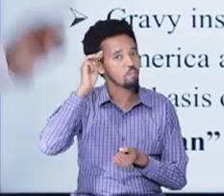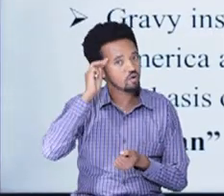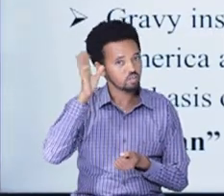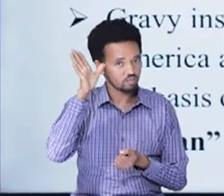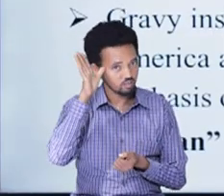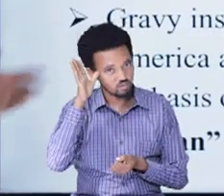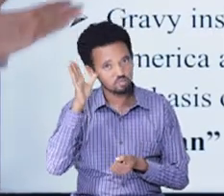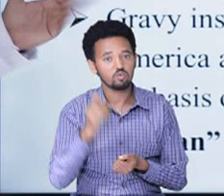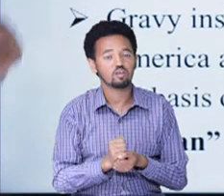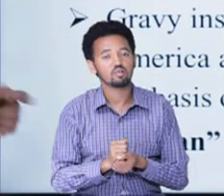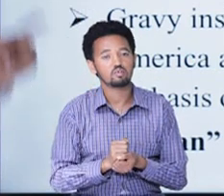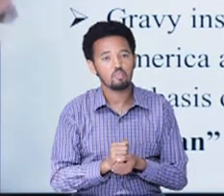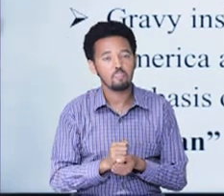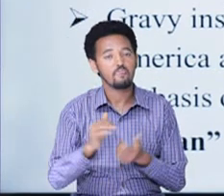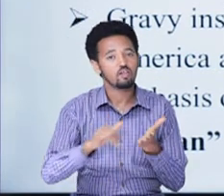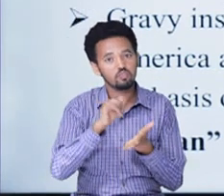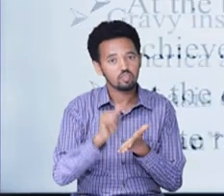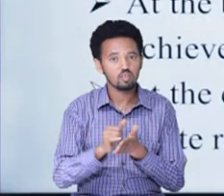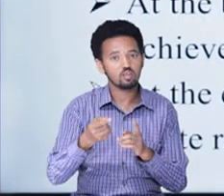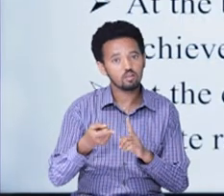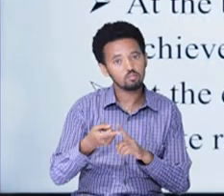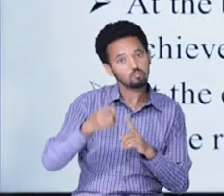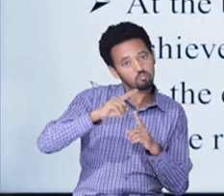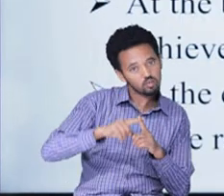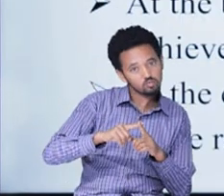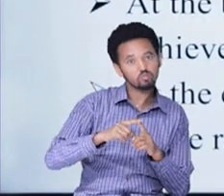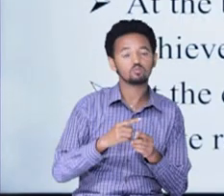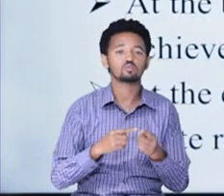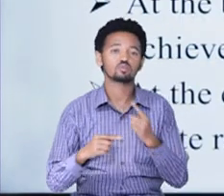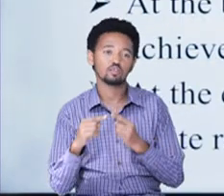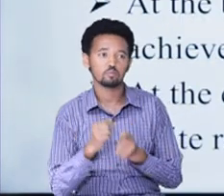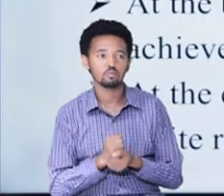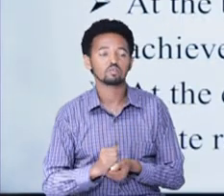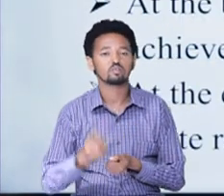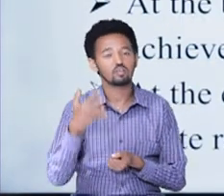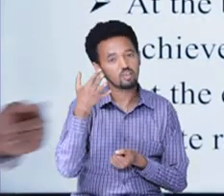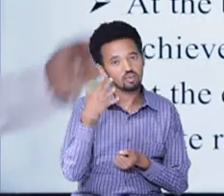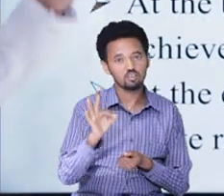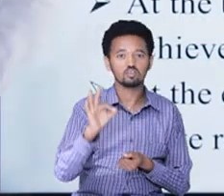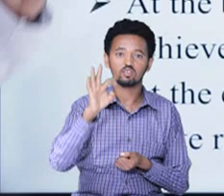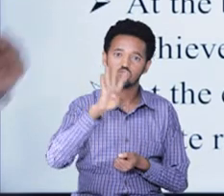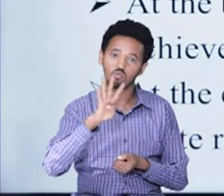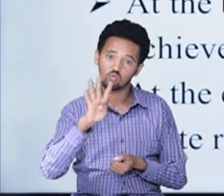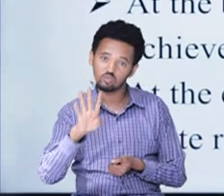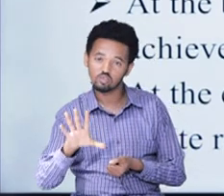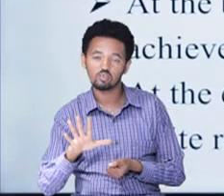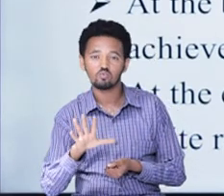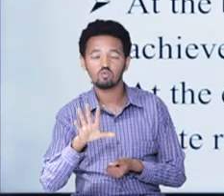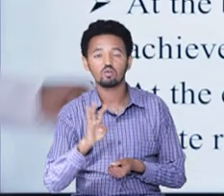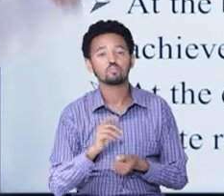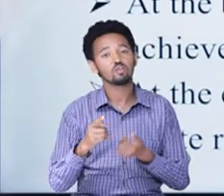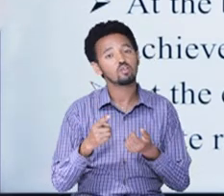Garvey. Then Back to Africa movement was organized since 1914. The other idea of